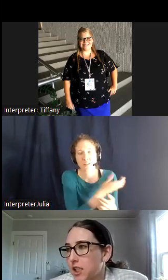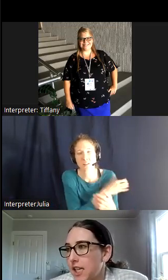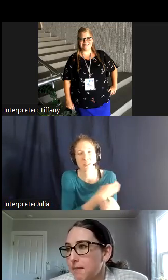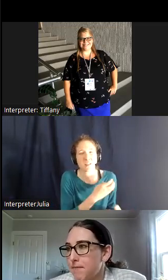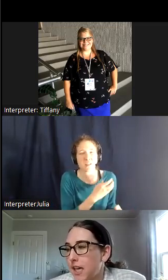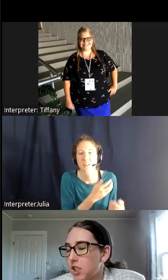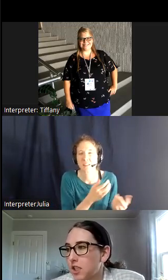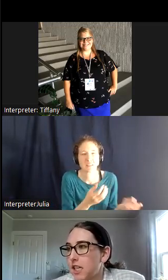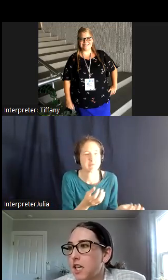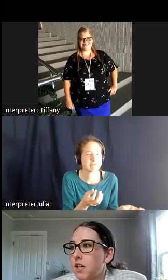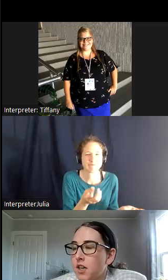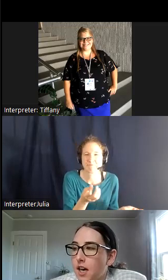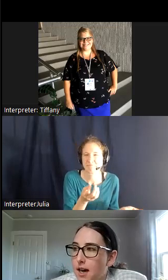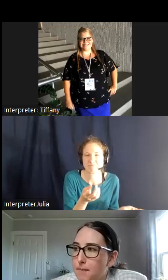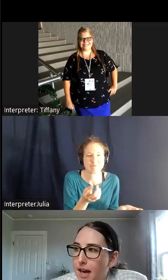the agency